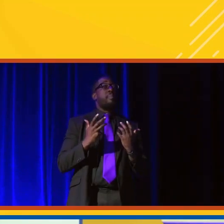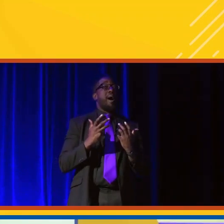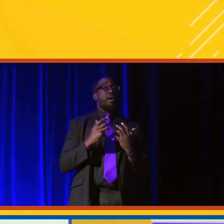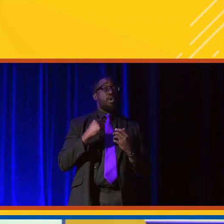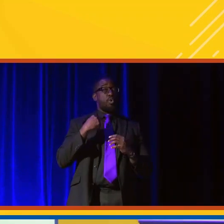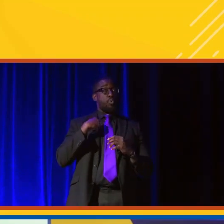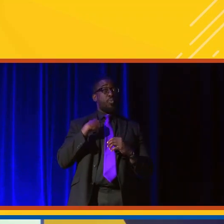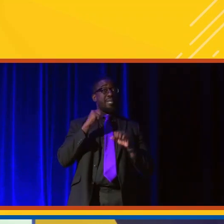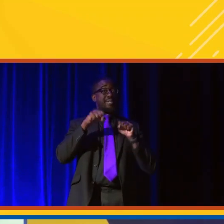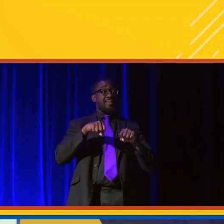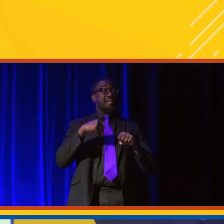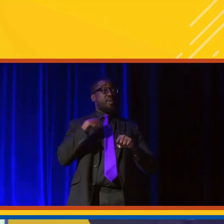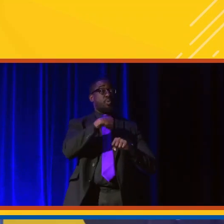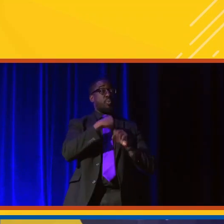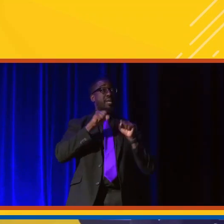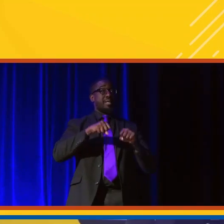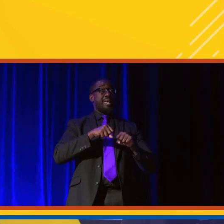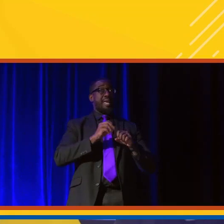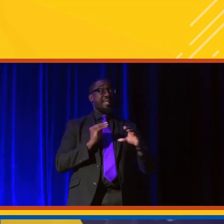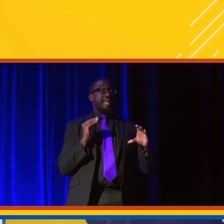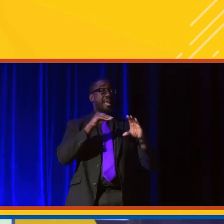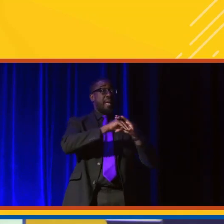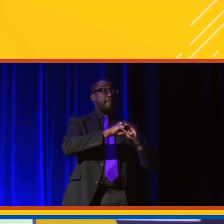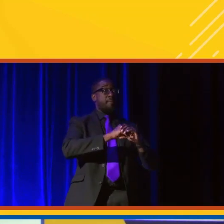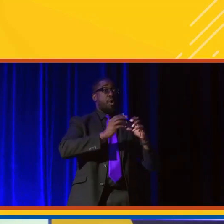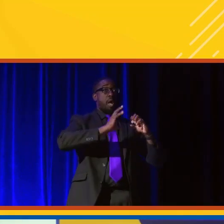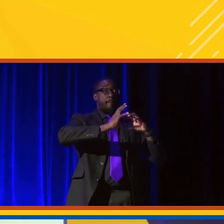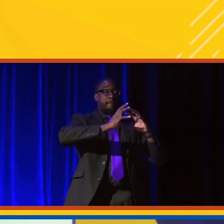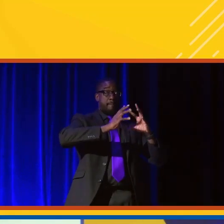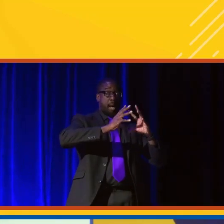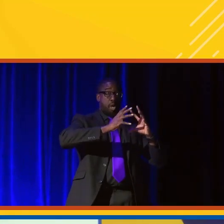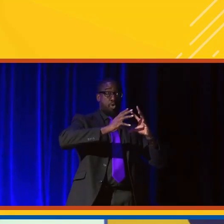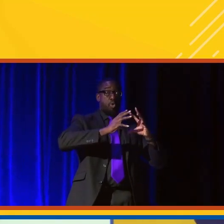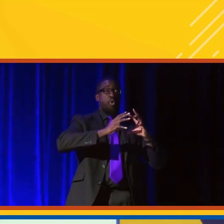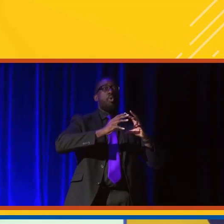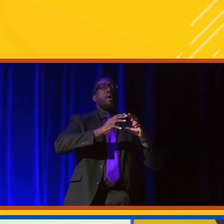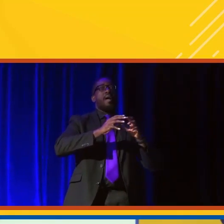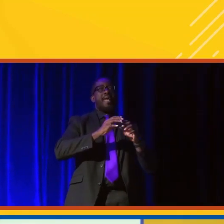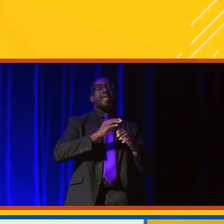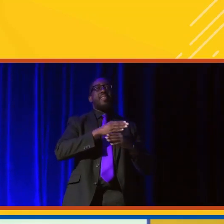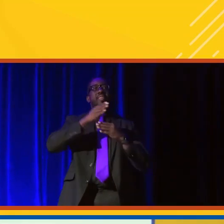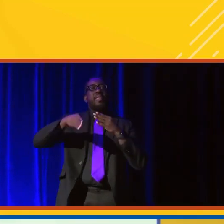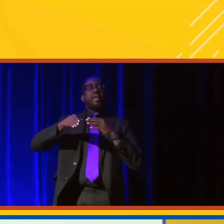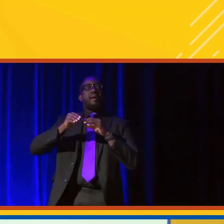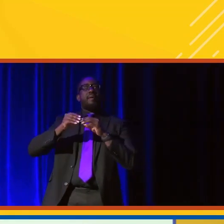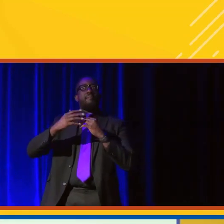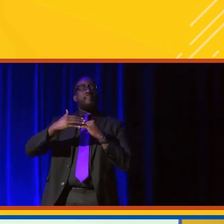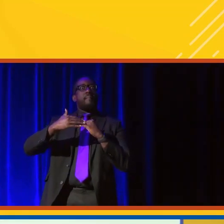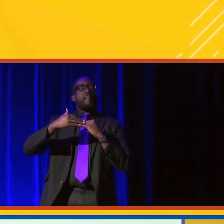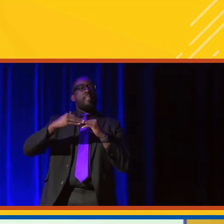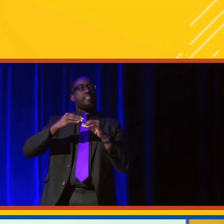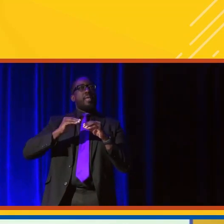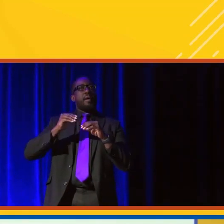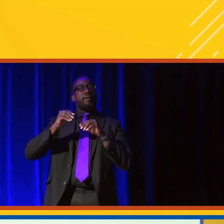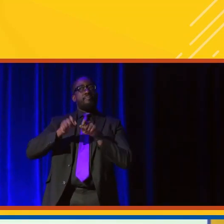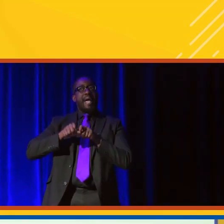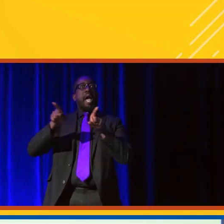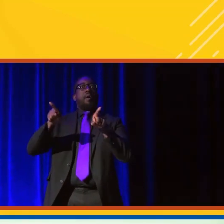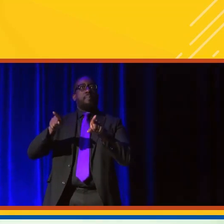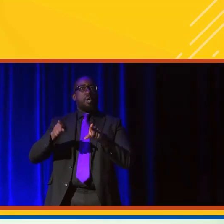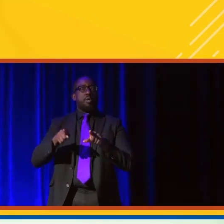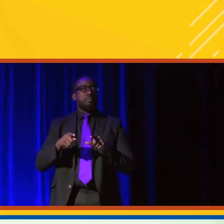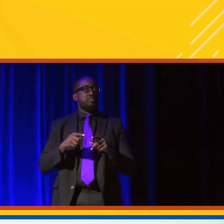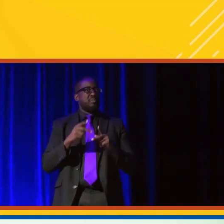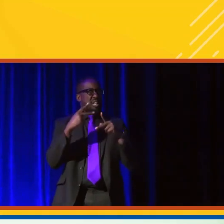molecule and we can output the best possible coarse grain representation for the prediction task. So this really helps us get our foot through the door in practicality in terms